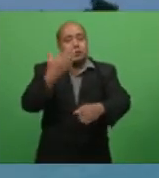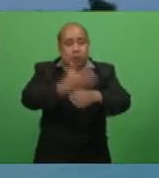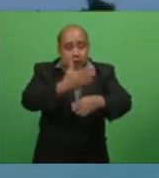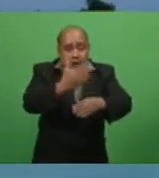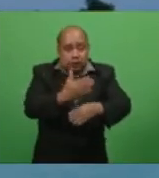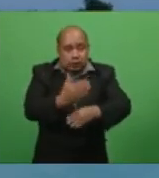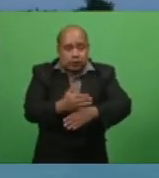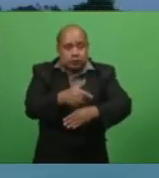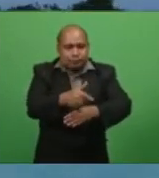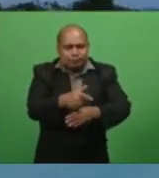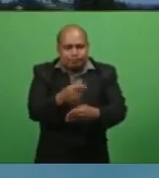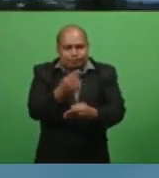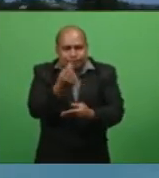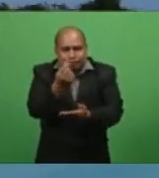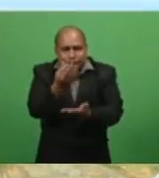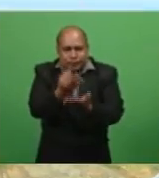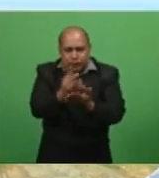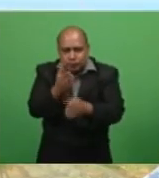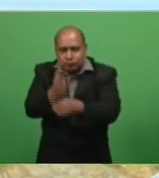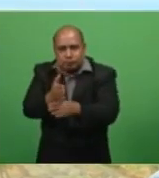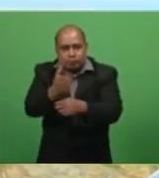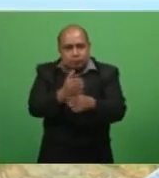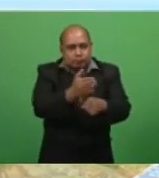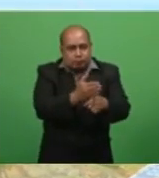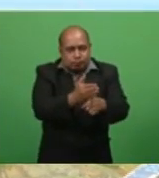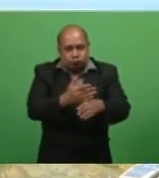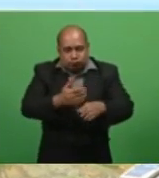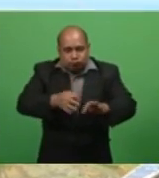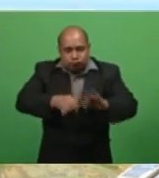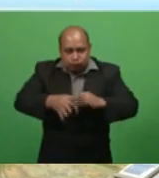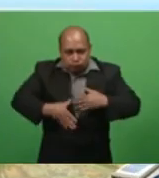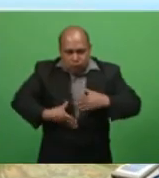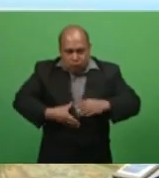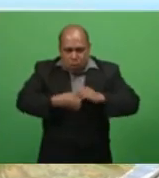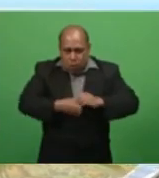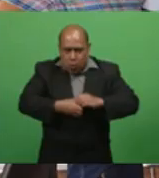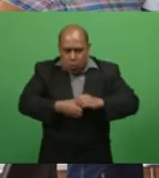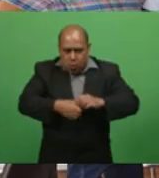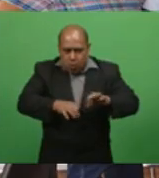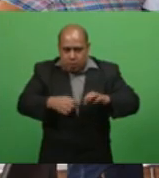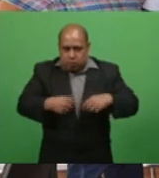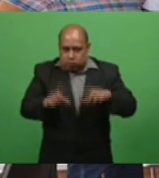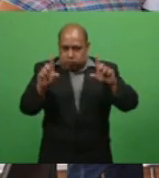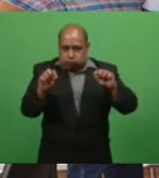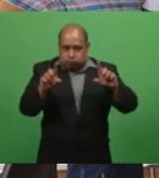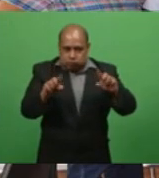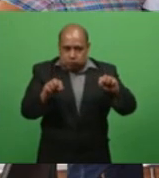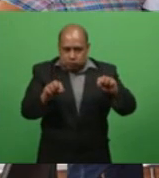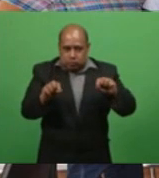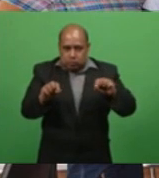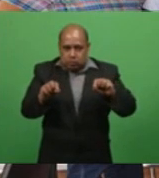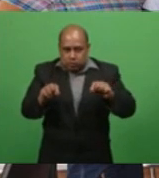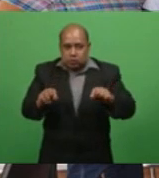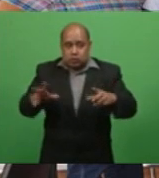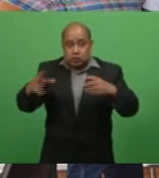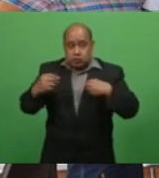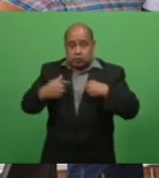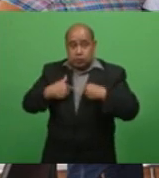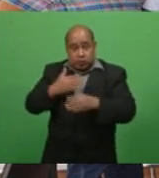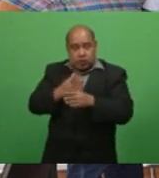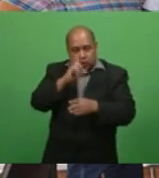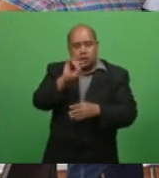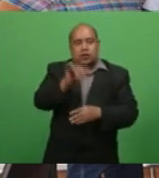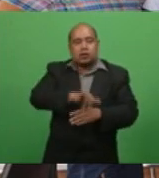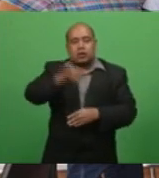time, he planned on running his own firm. I got a job in Vanuatu, in the top offshore banking center